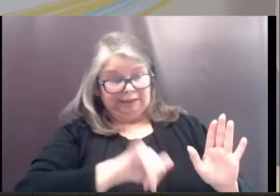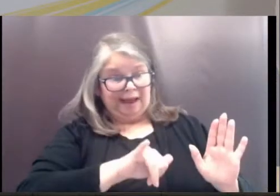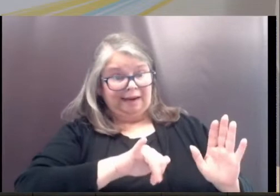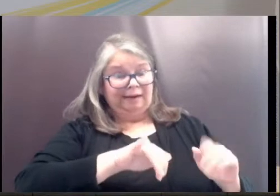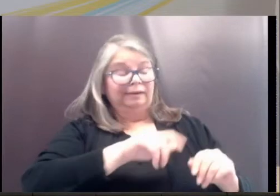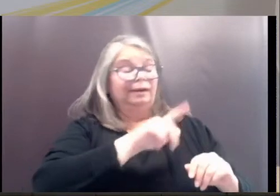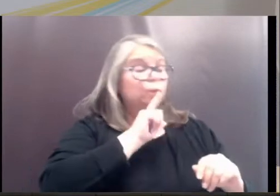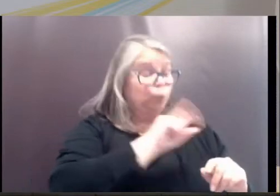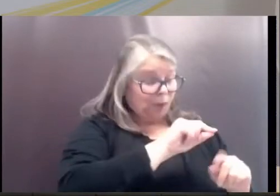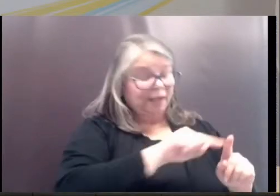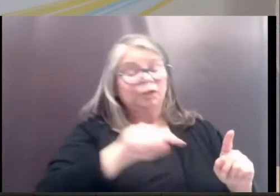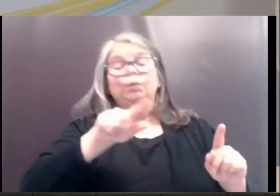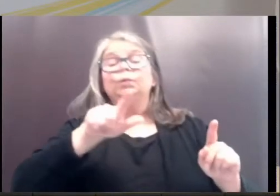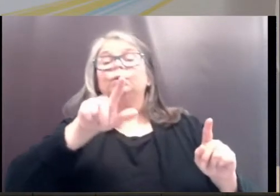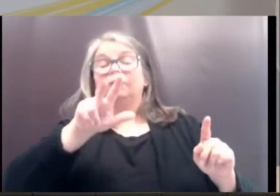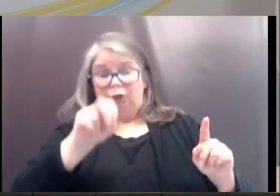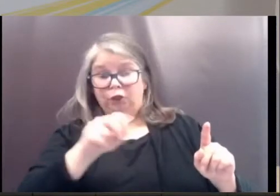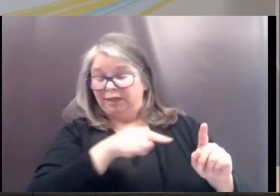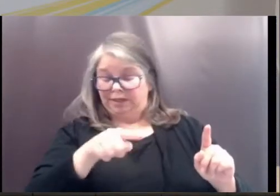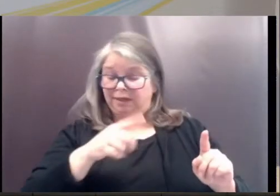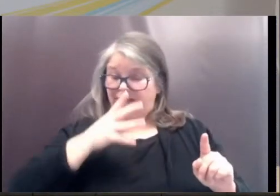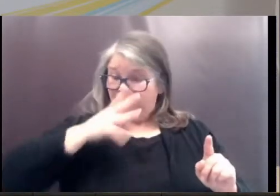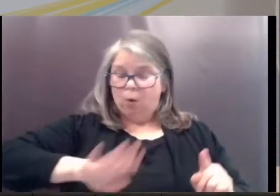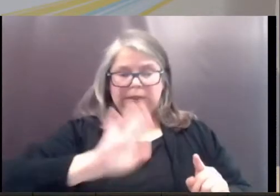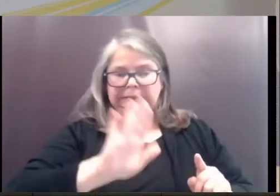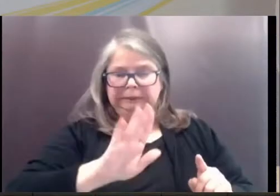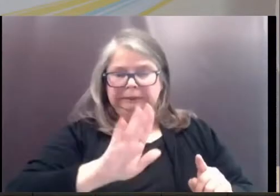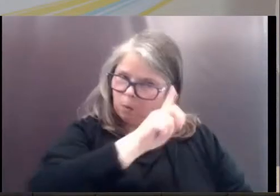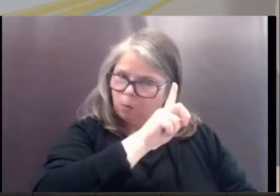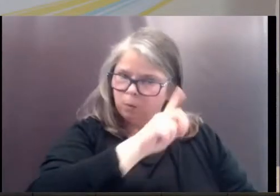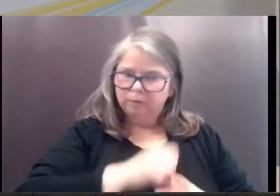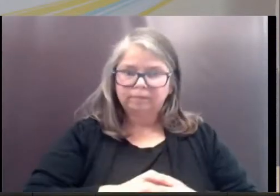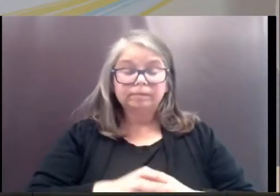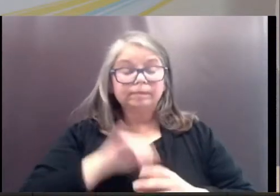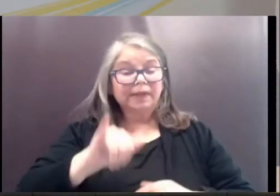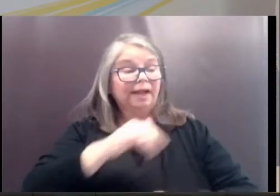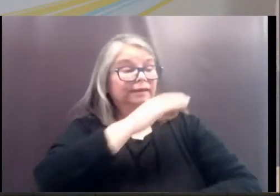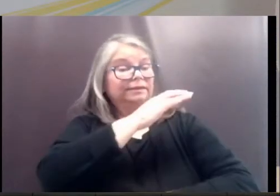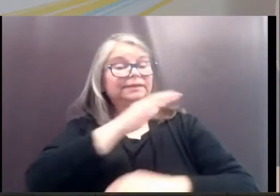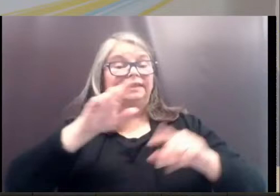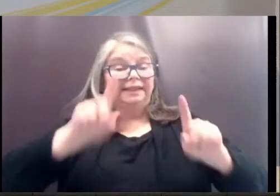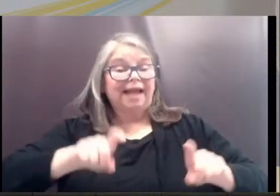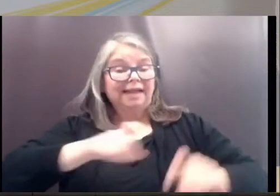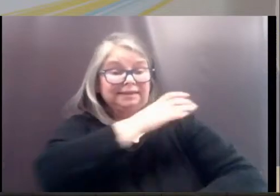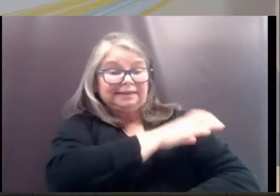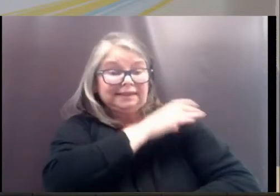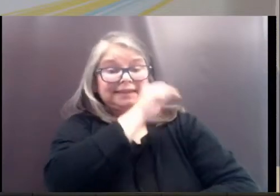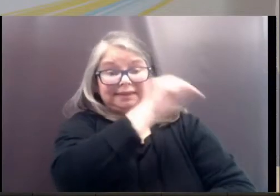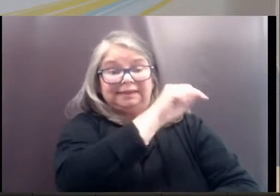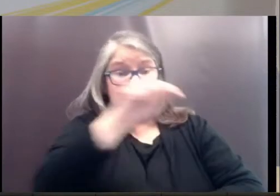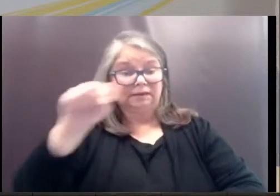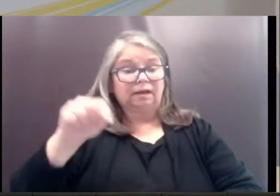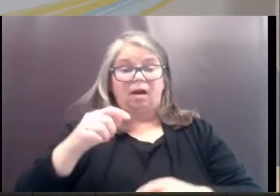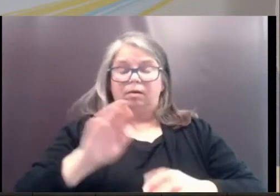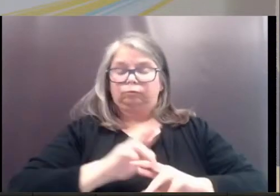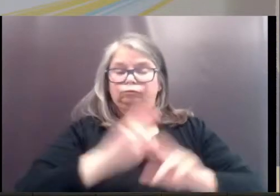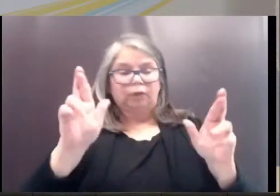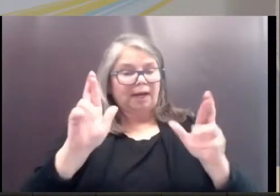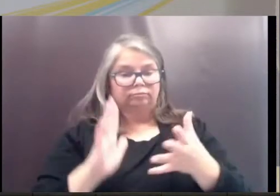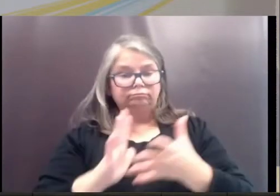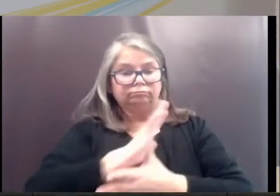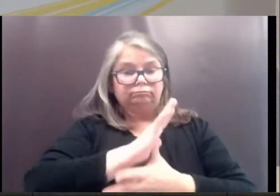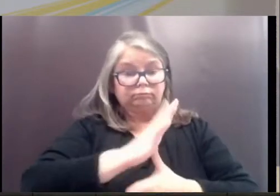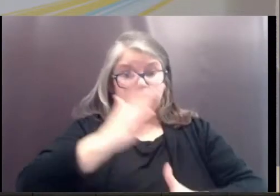do make sure that those with symptoms, those tests are run before those who don't have symptoms, or if you're a